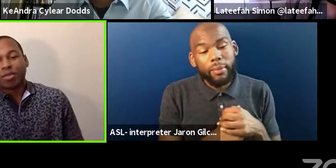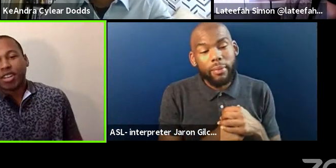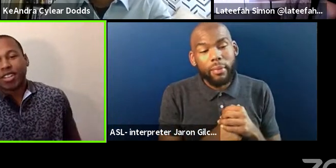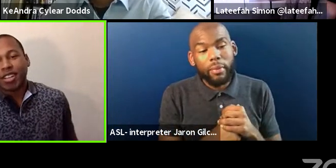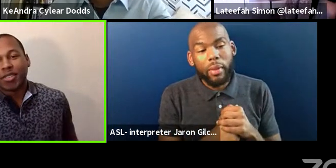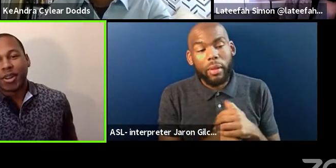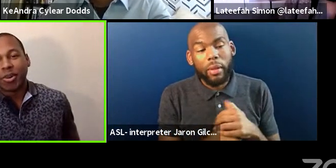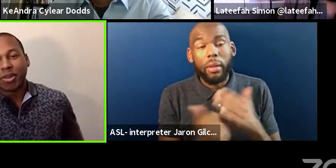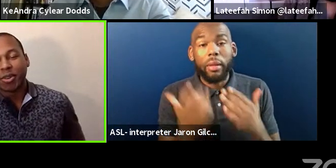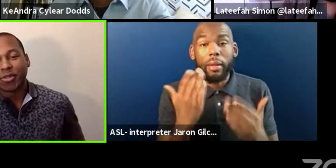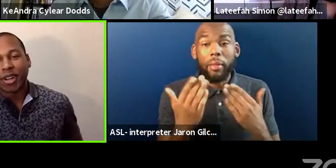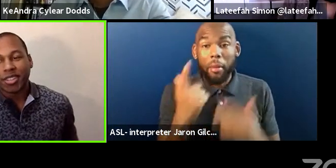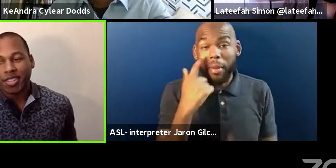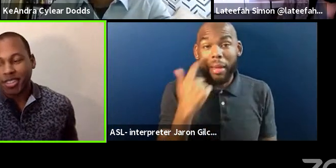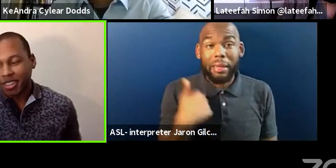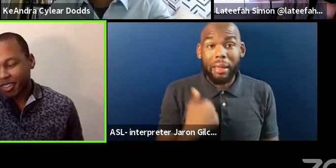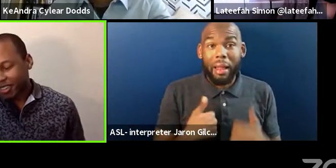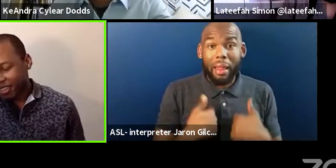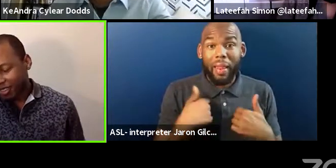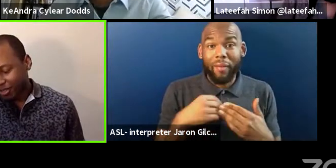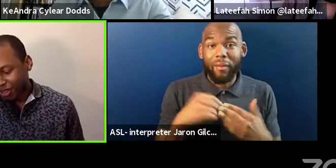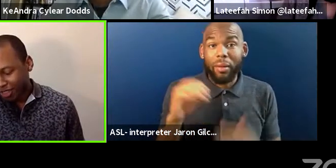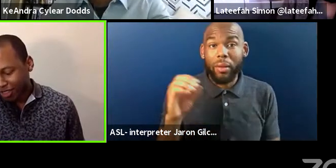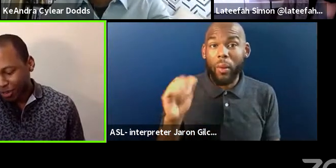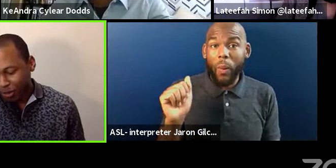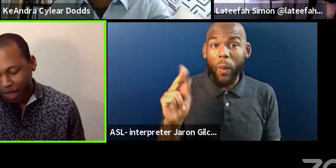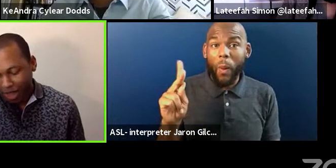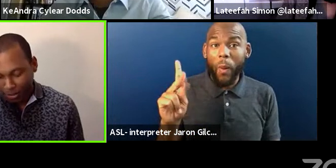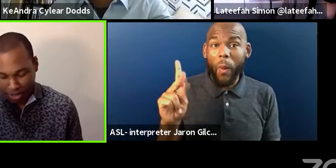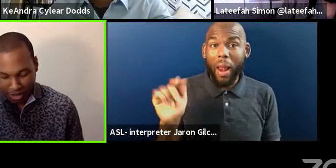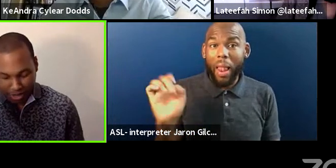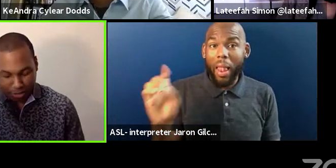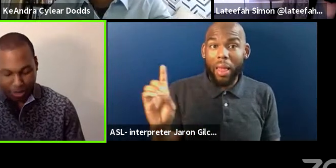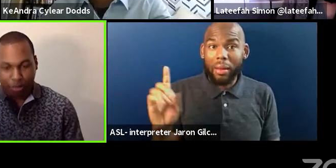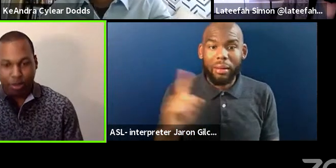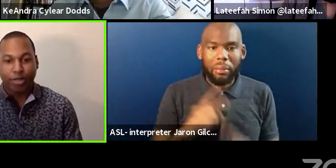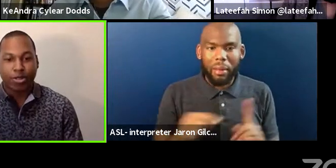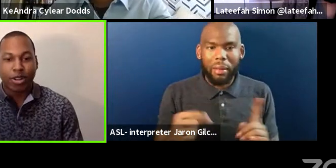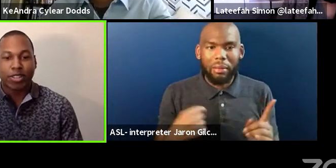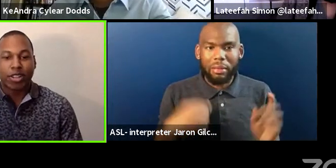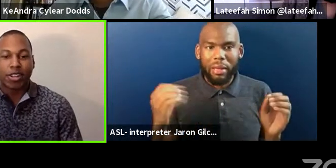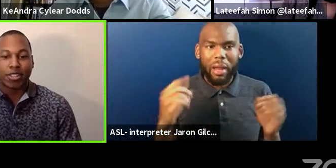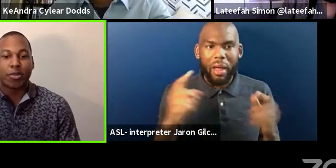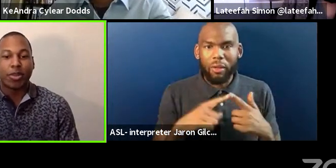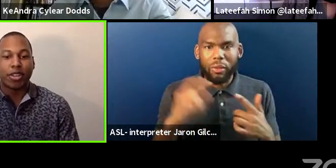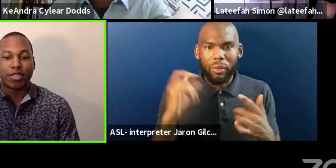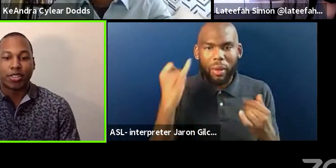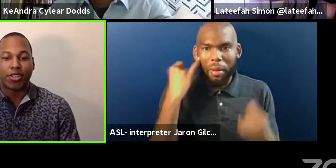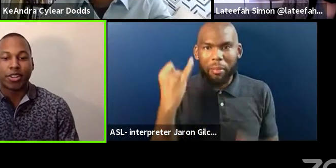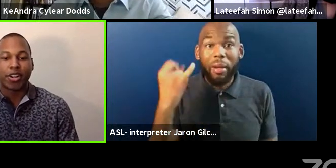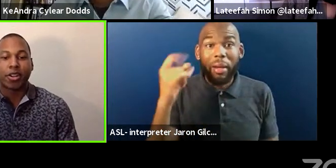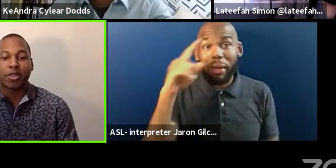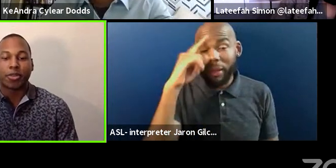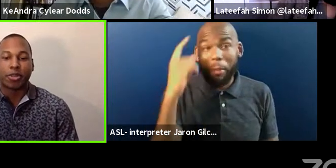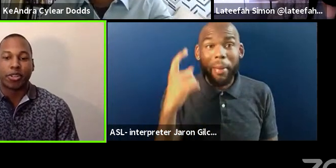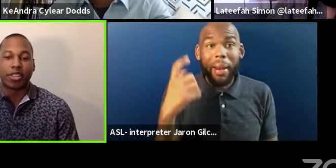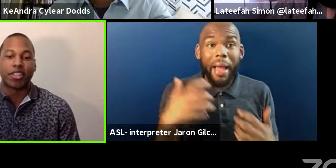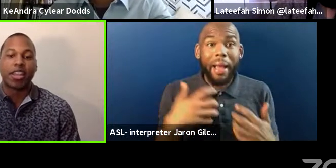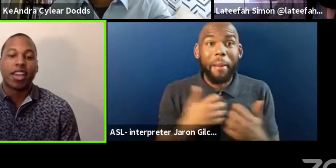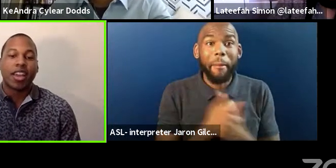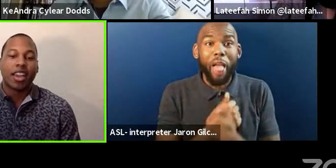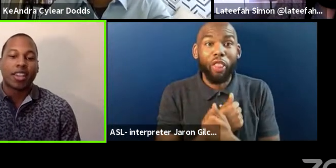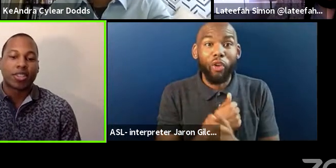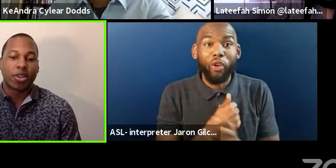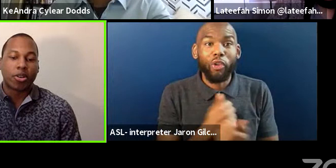Maybe this is because I live in Oakland, but for us, there's nothing to imagine, because the Black Panthers already taught us that we could secure our own